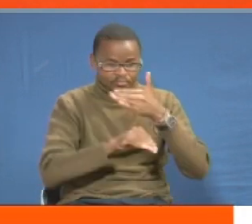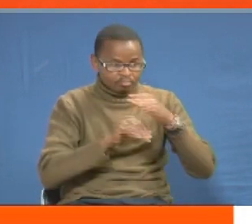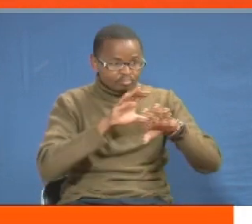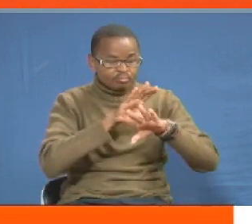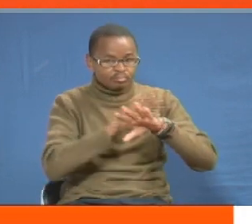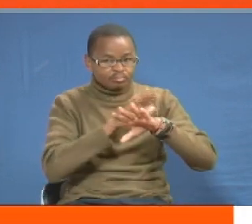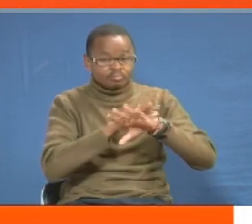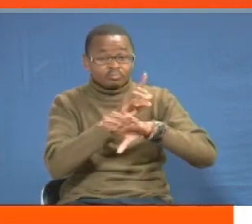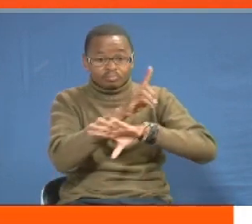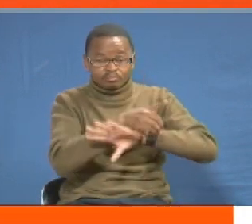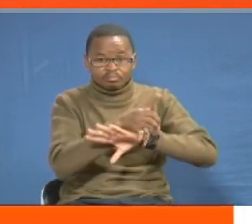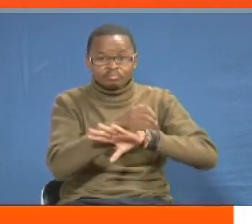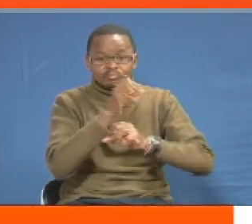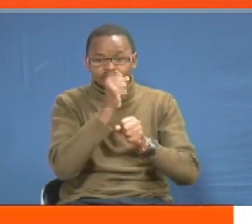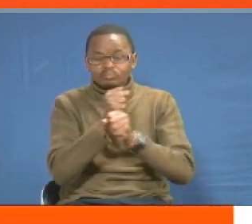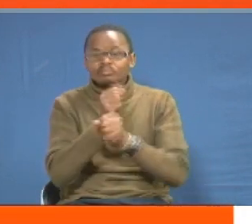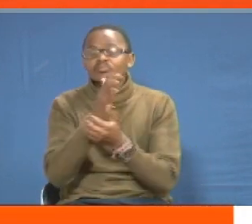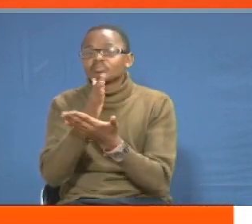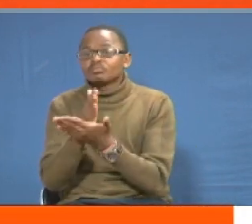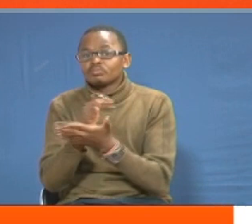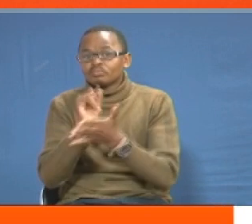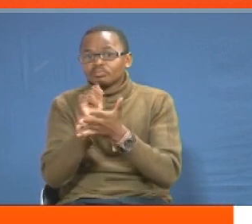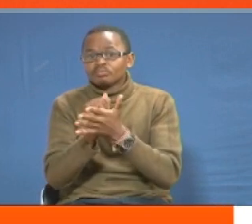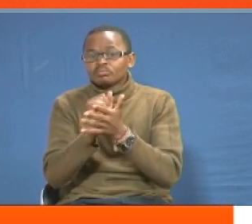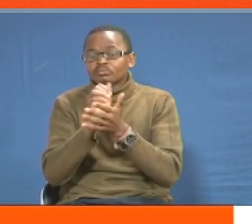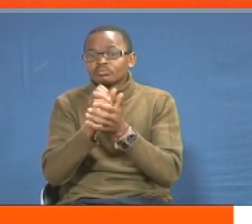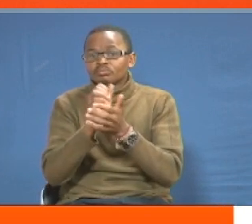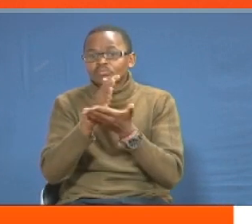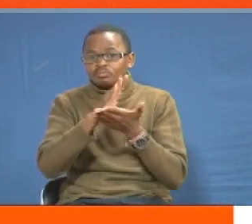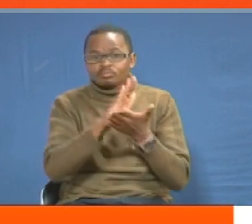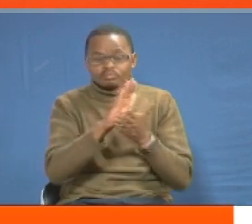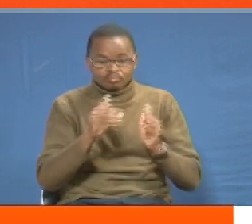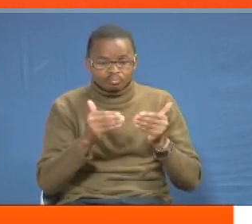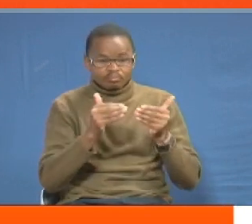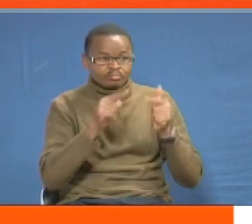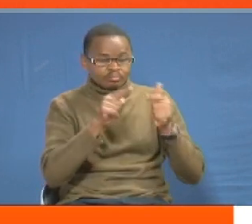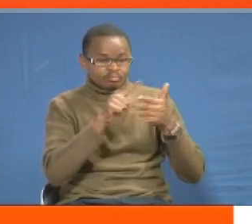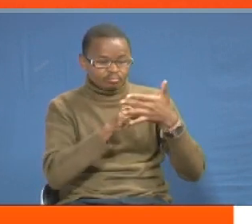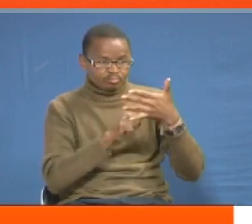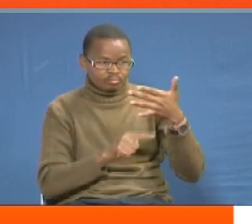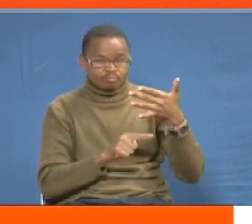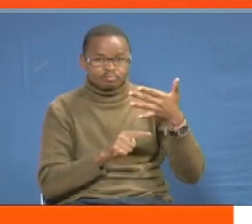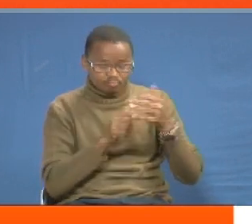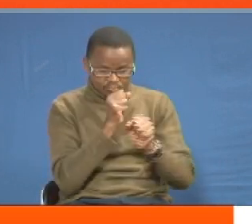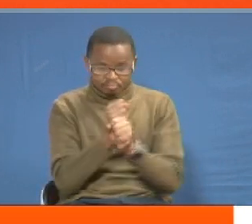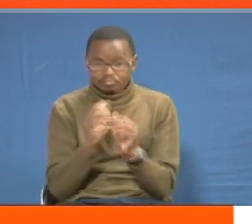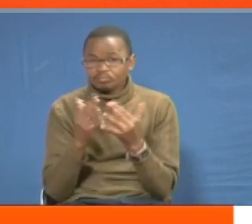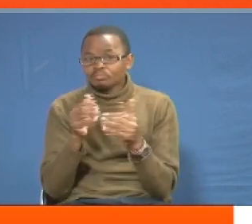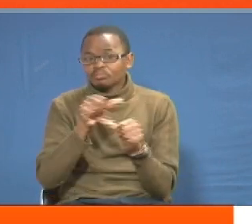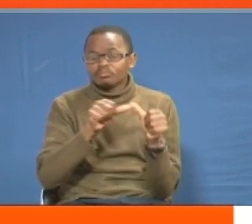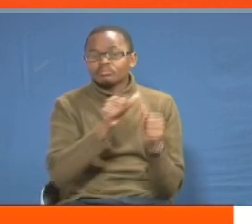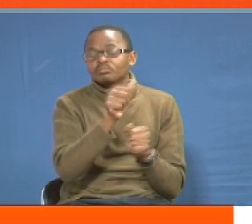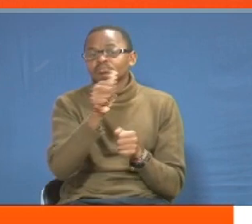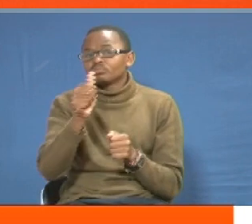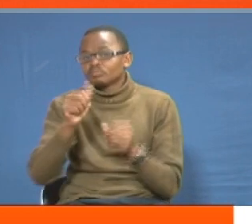access the dignity kits. And so we made sure that it was part of what was being provided. But this is just what ActionAid could do. How about